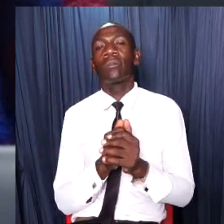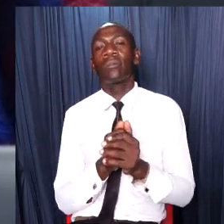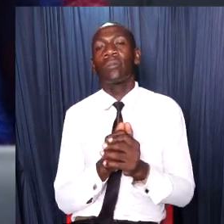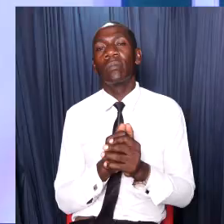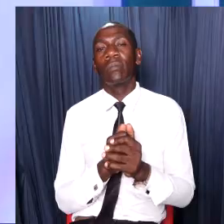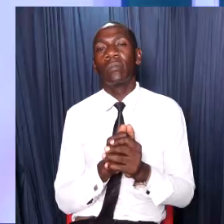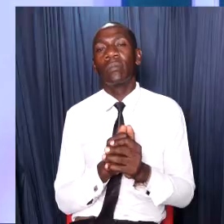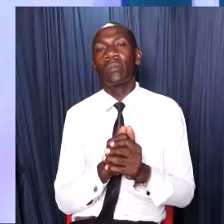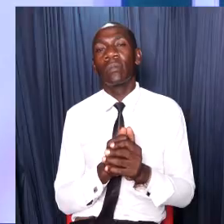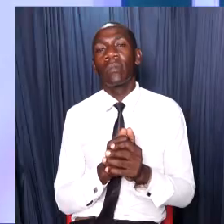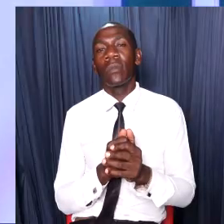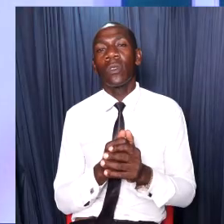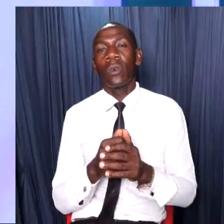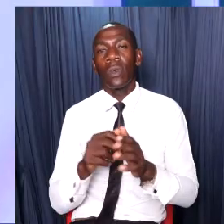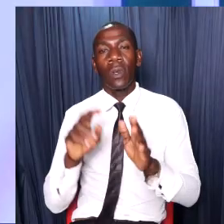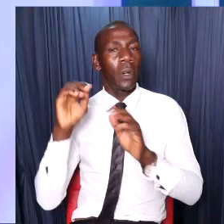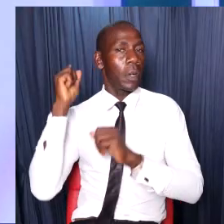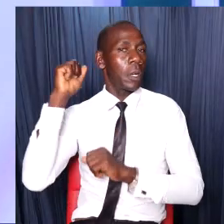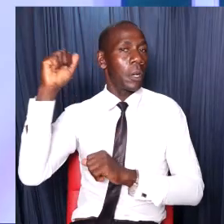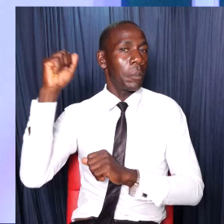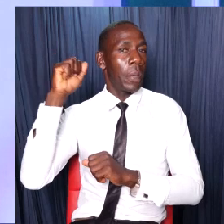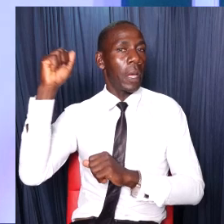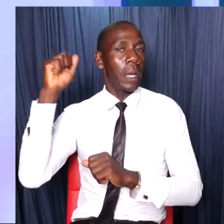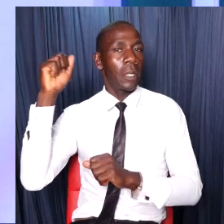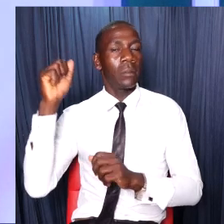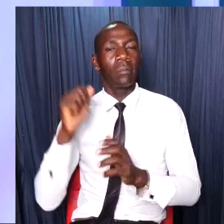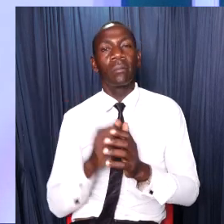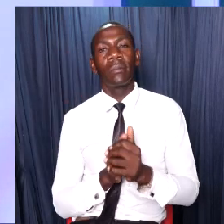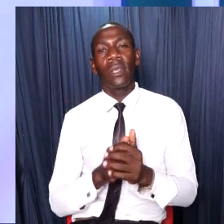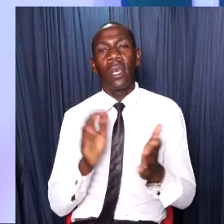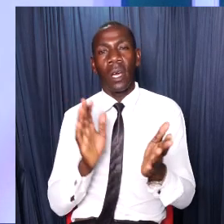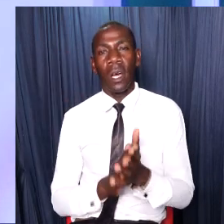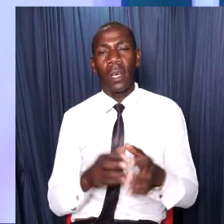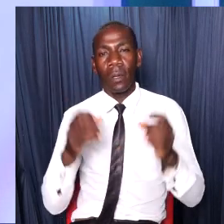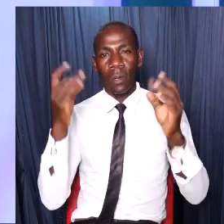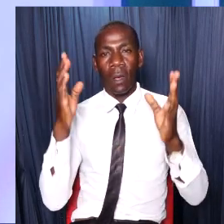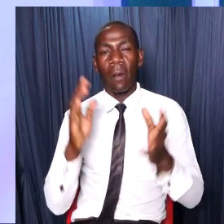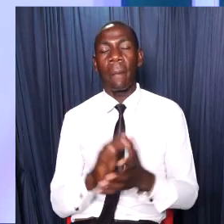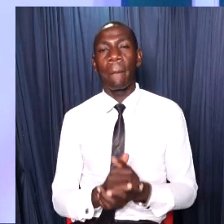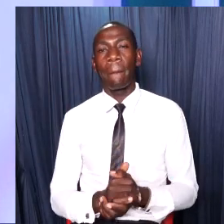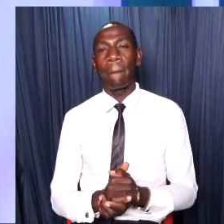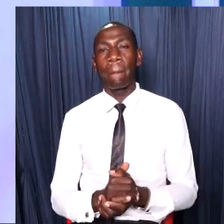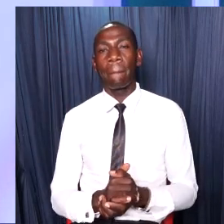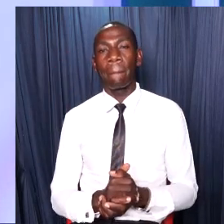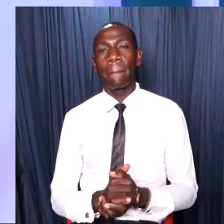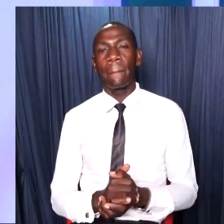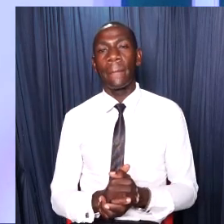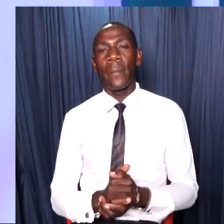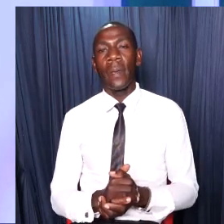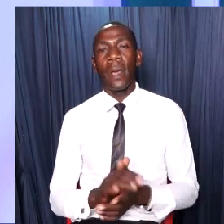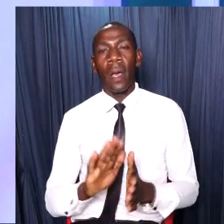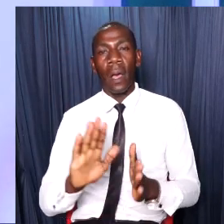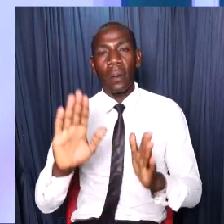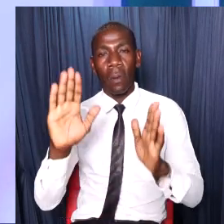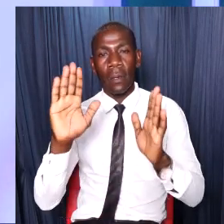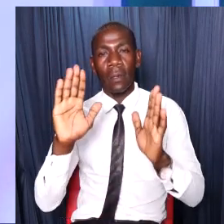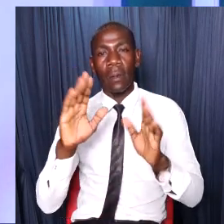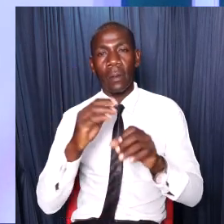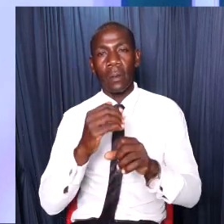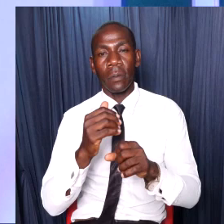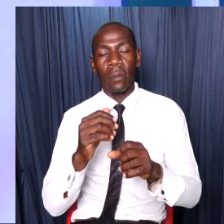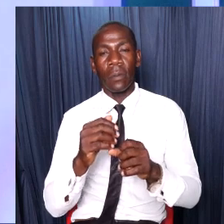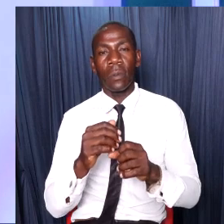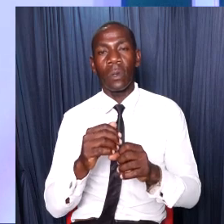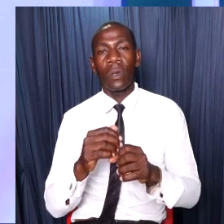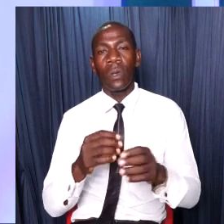anything. Akas. But he rebelled. Hallelujah. Hallelujah. Lengo lake. His